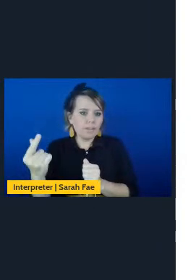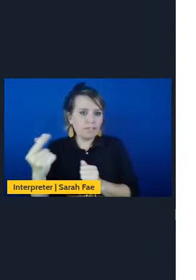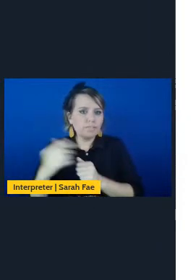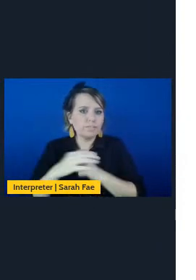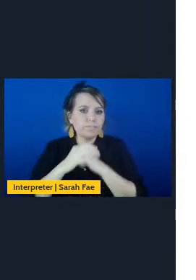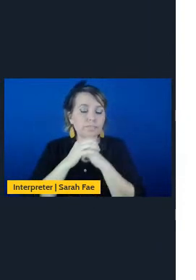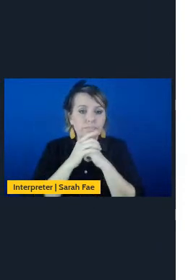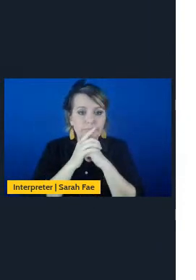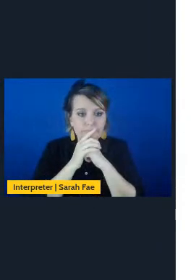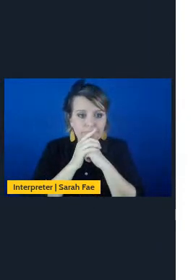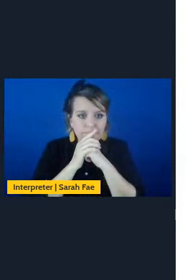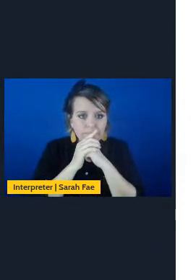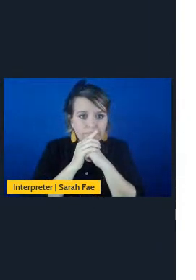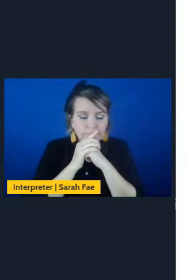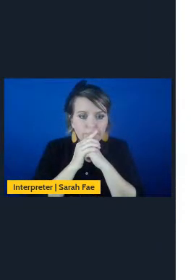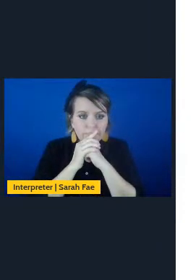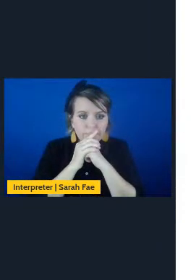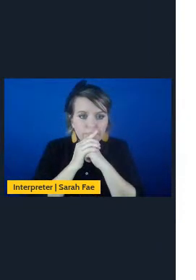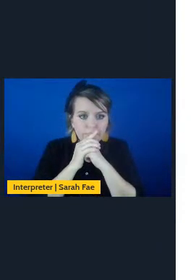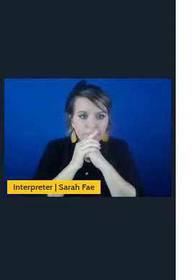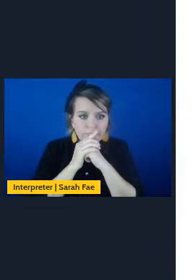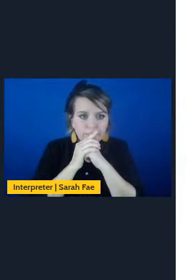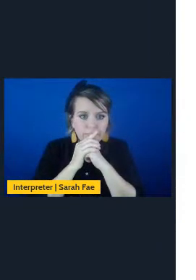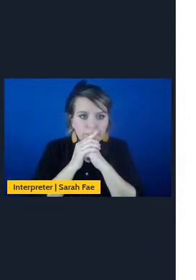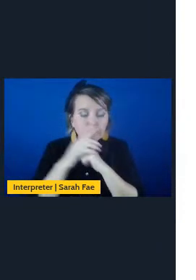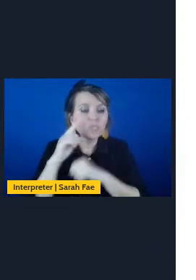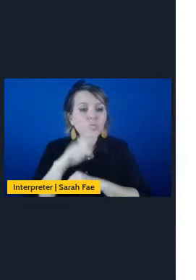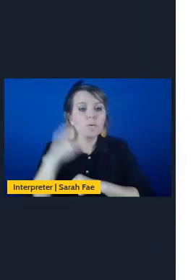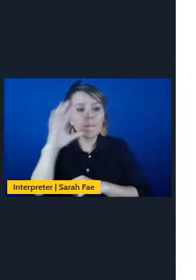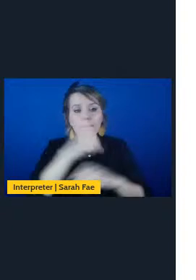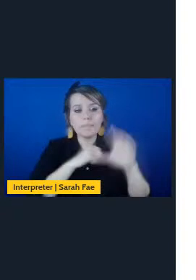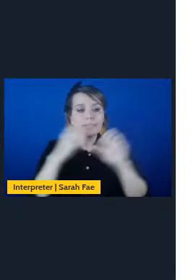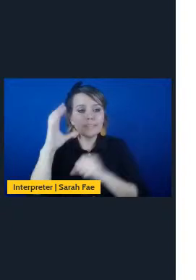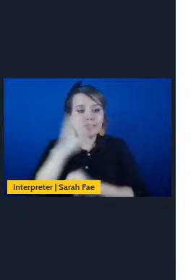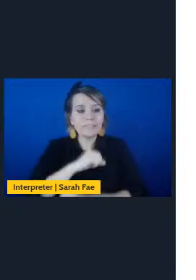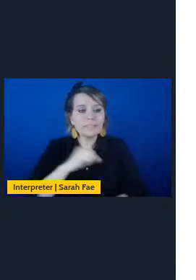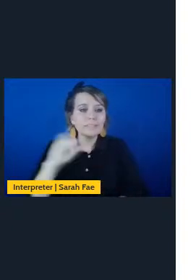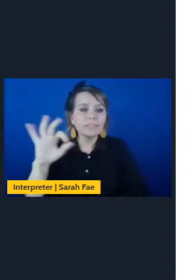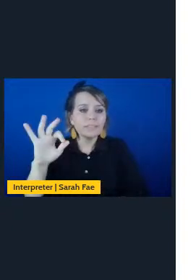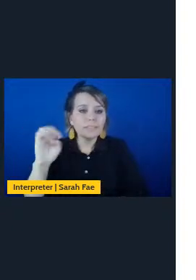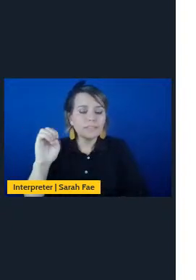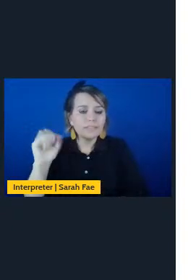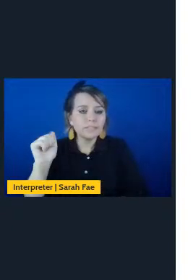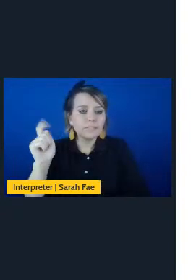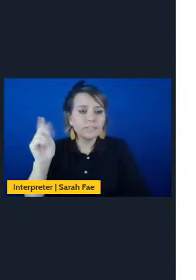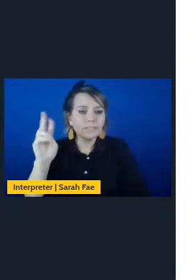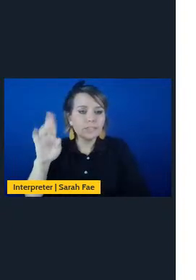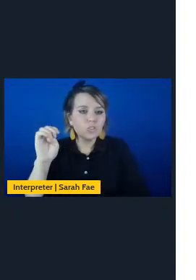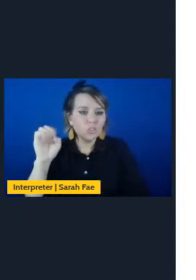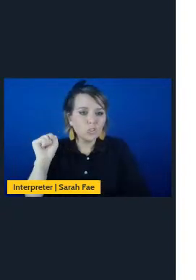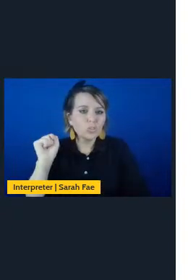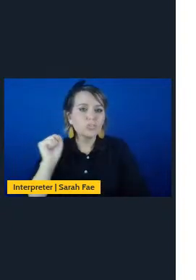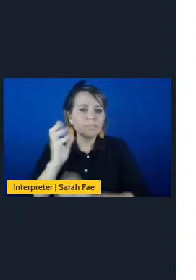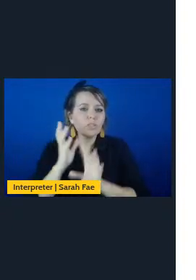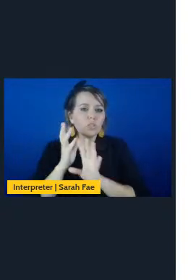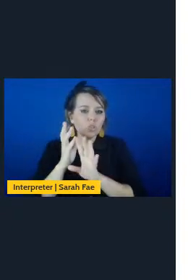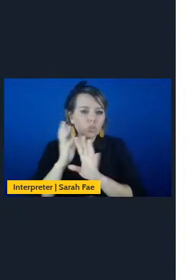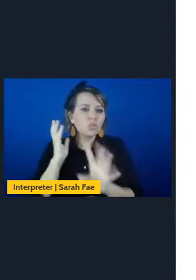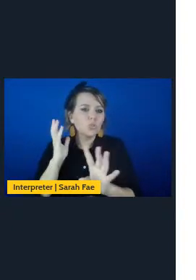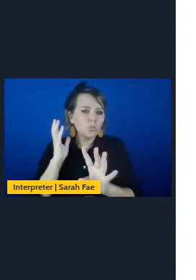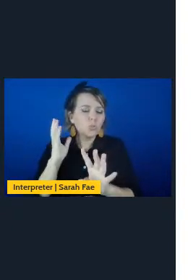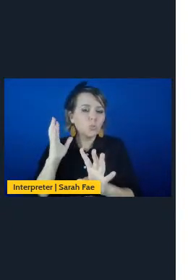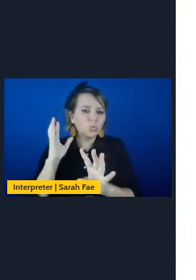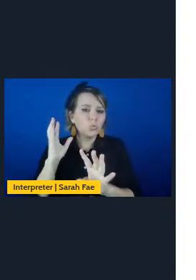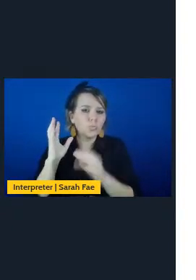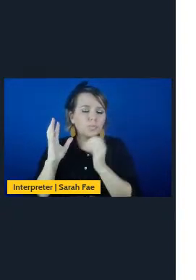For the missing features in the whole solution, probably the biggest is queuing the feature branch deployments. So there